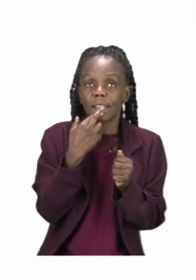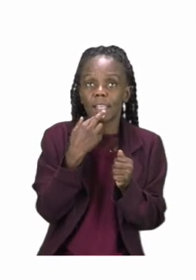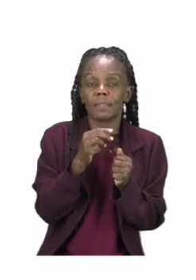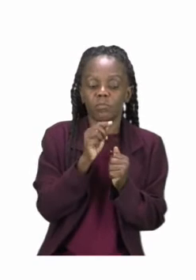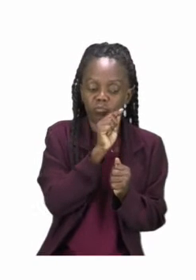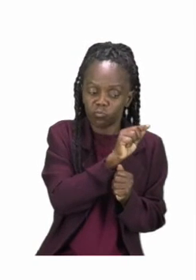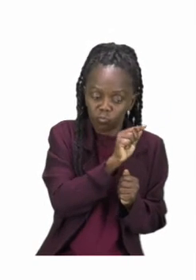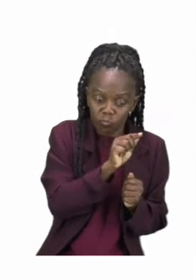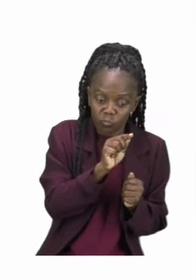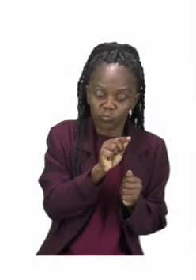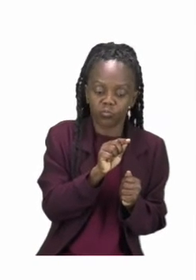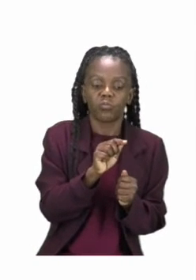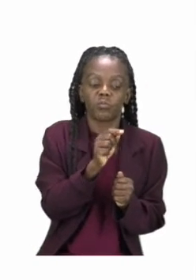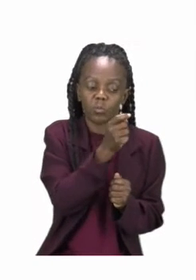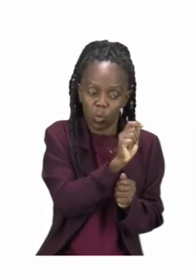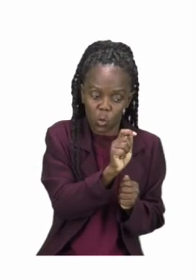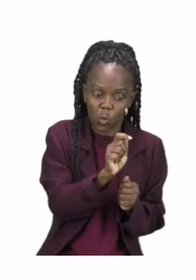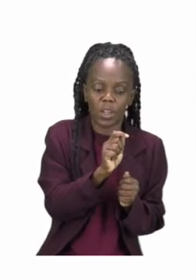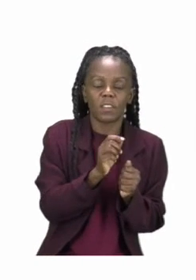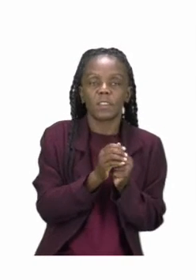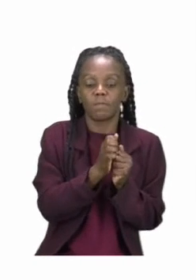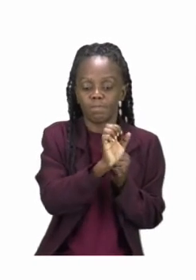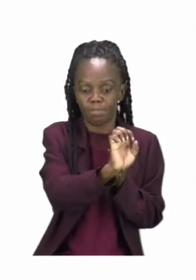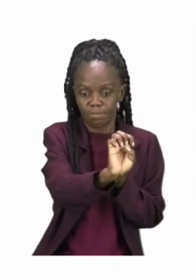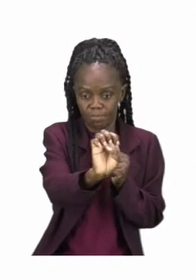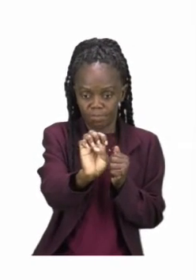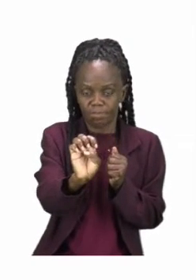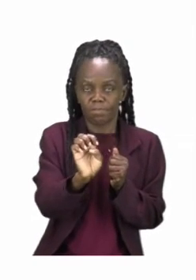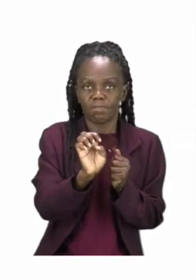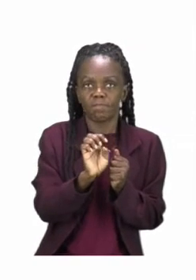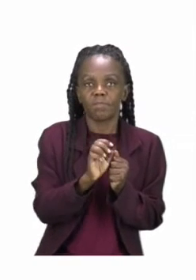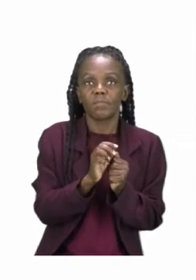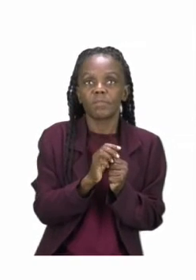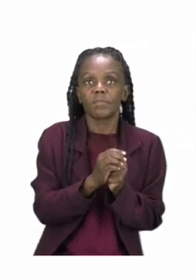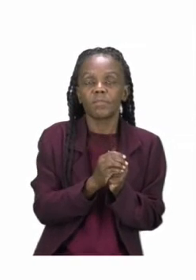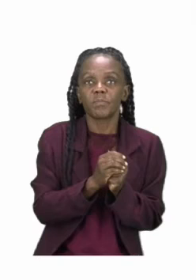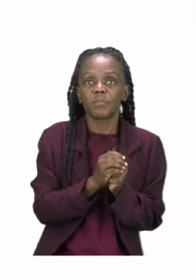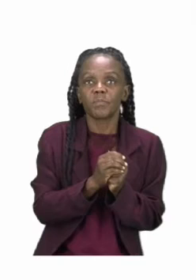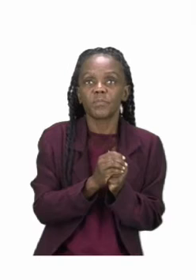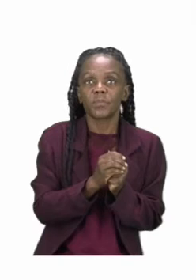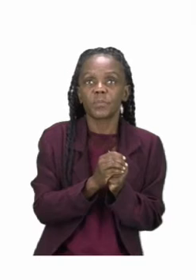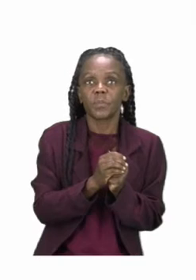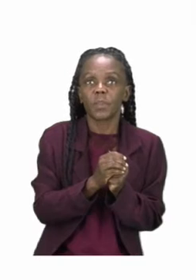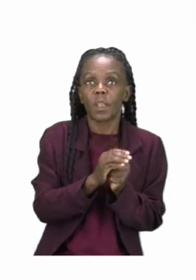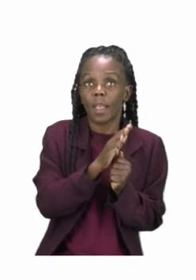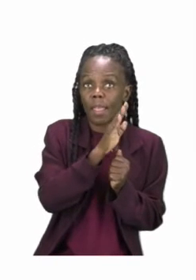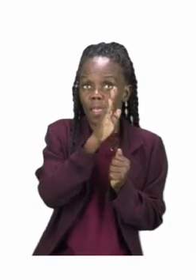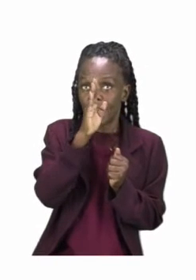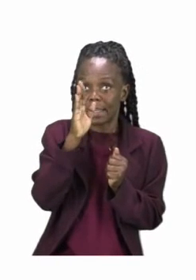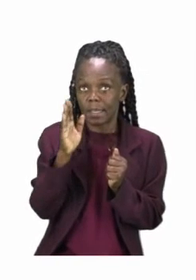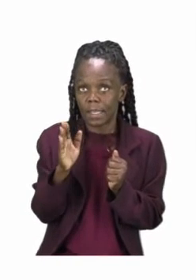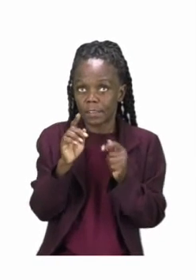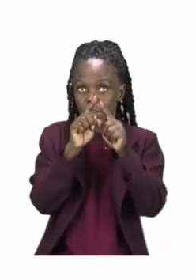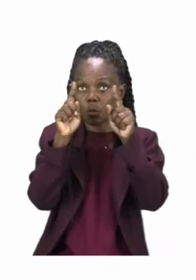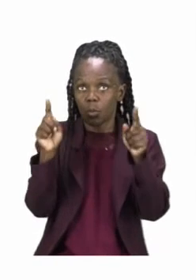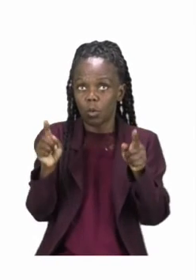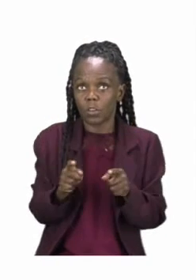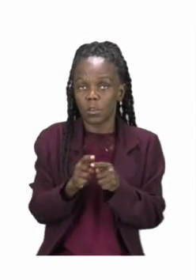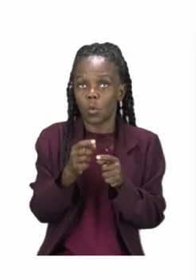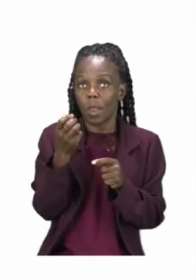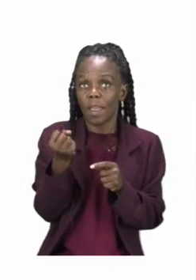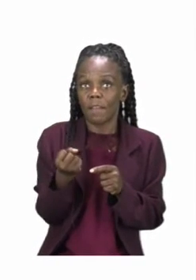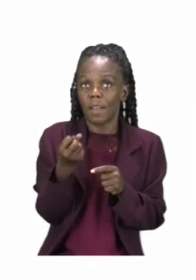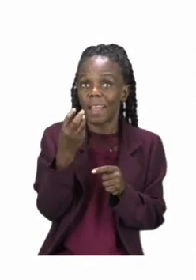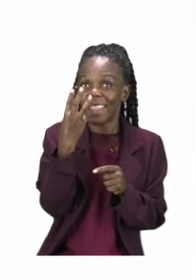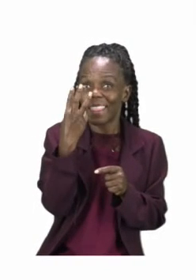Well done. The next one, where we have 3 people jumping. We need to find out